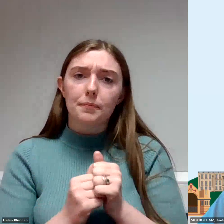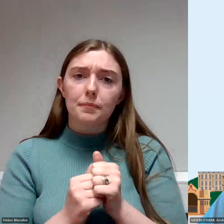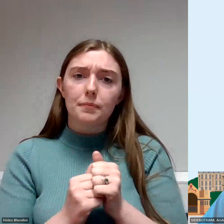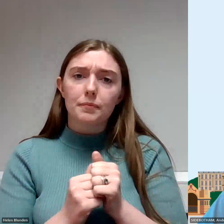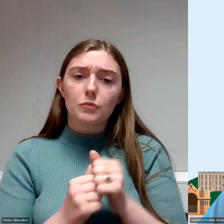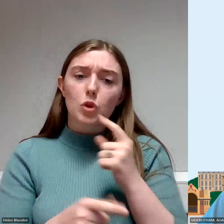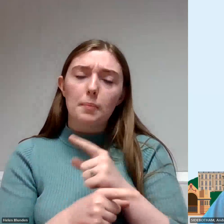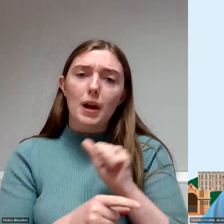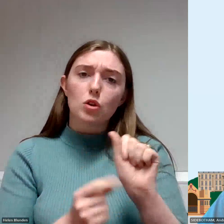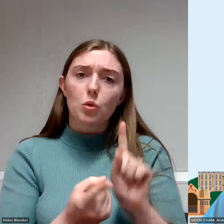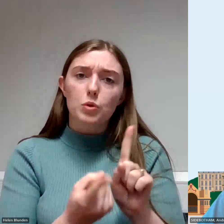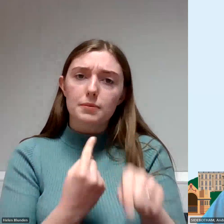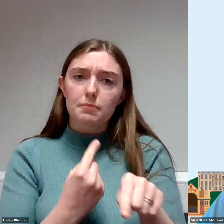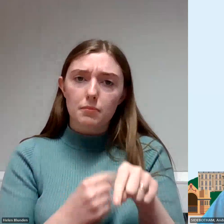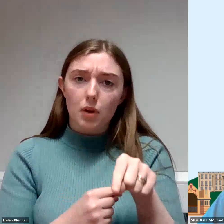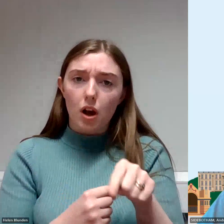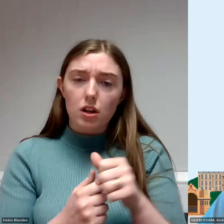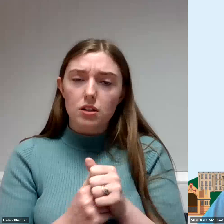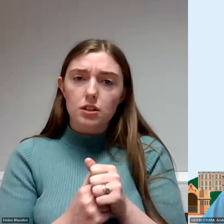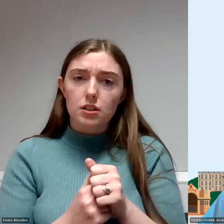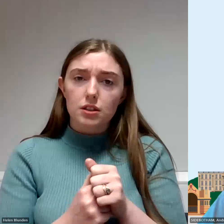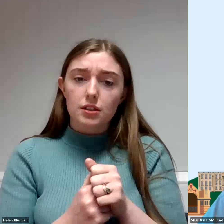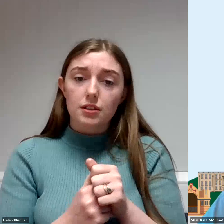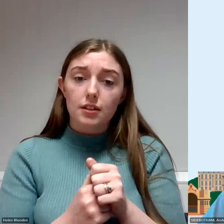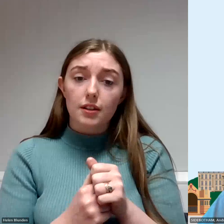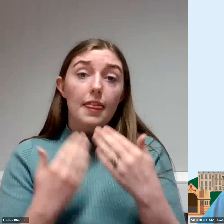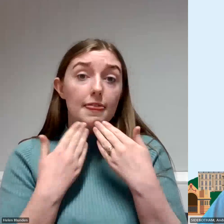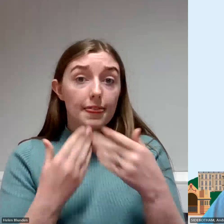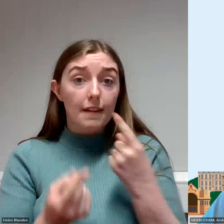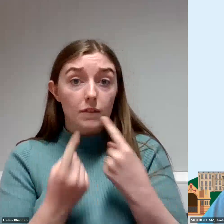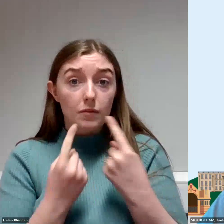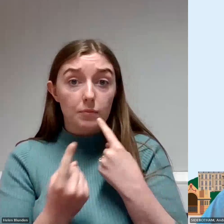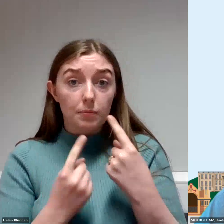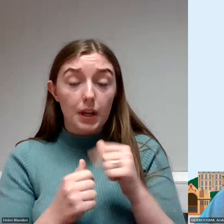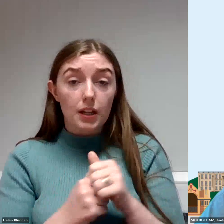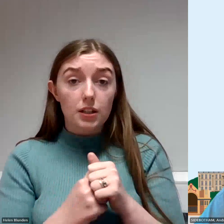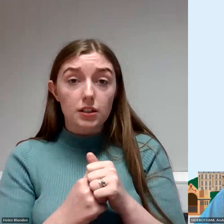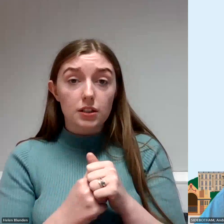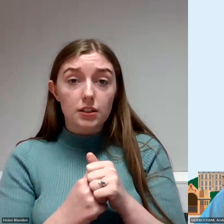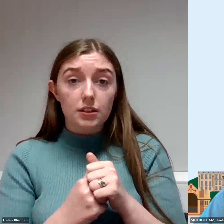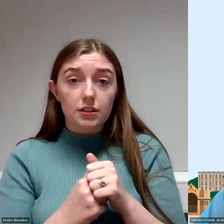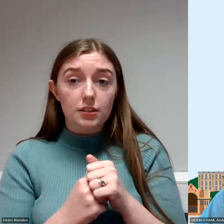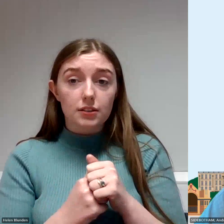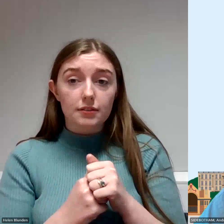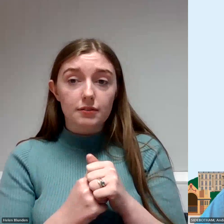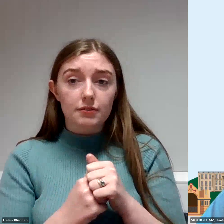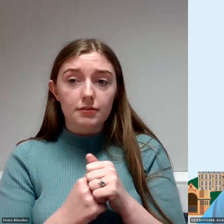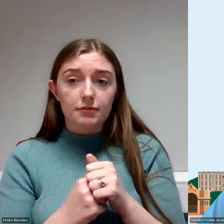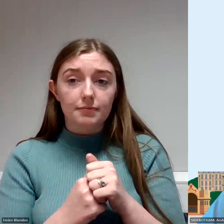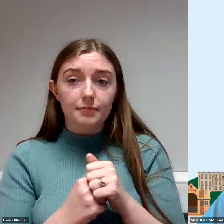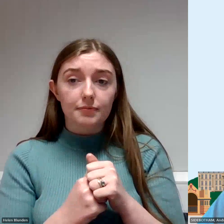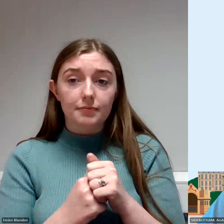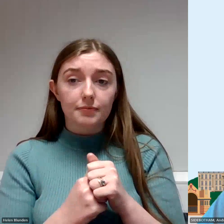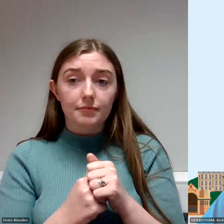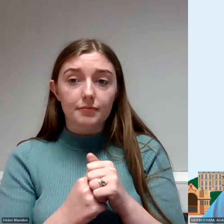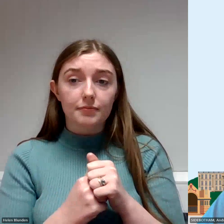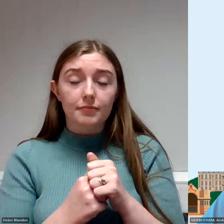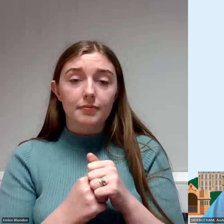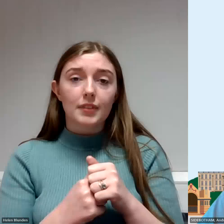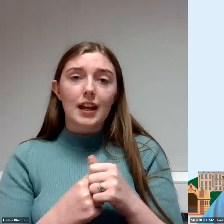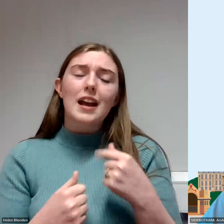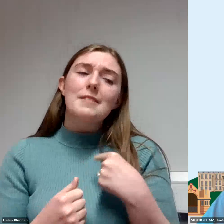Stuart alluded to earlier, and thanks for your information there. The thing that really is sort of concerning